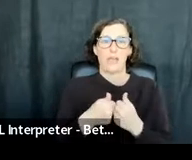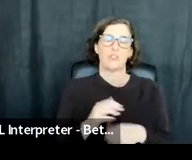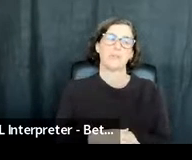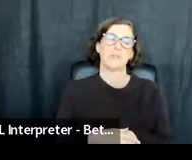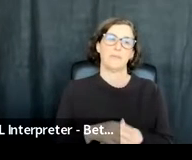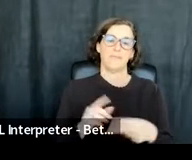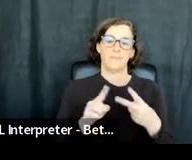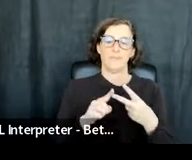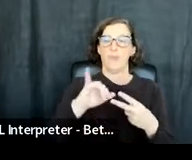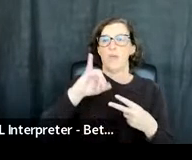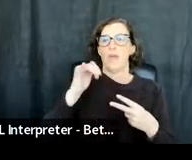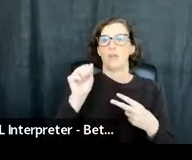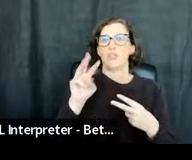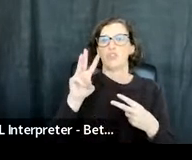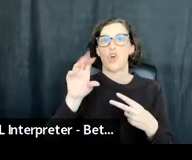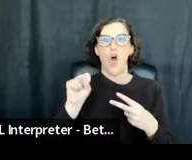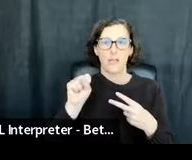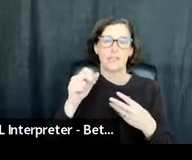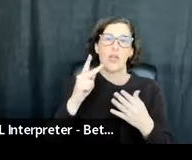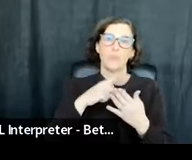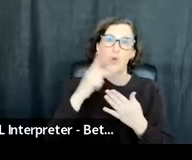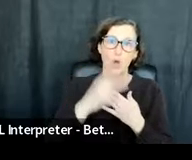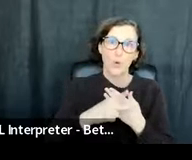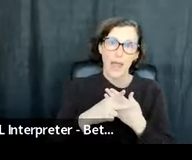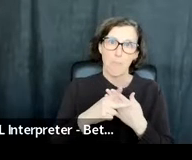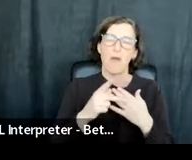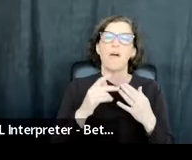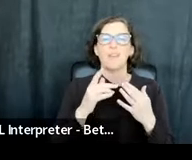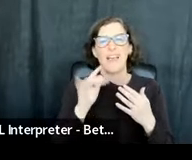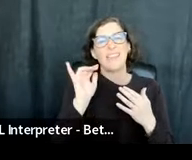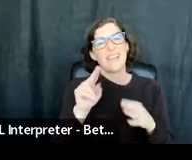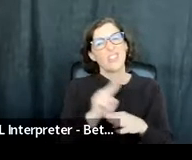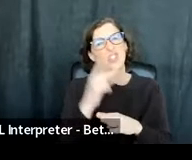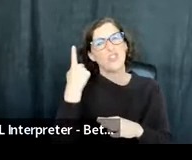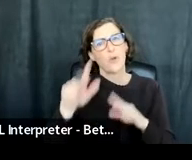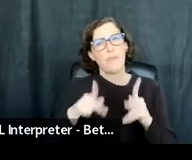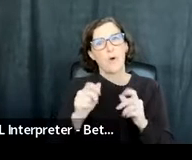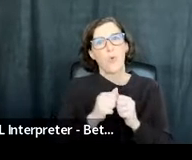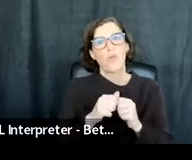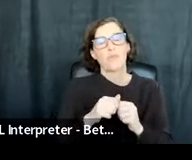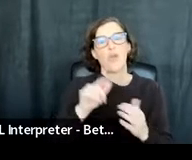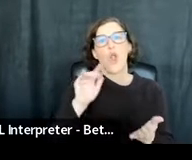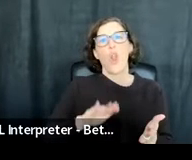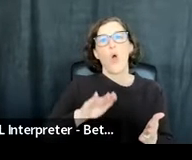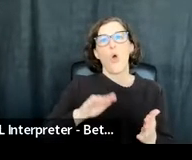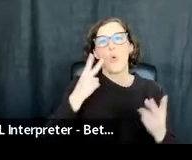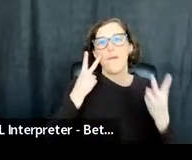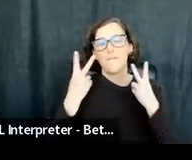the Zoom text program, these are common for persons with low vision, and there are others